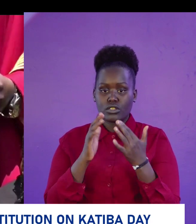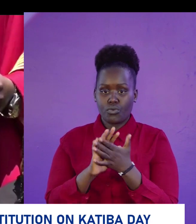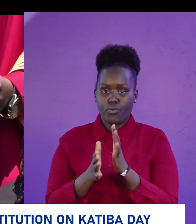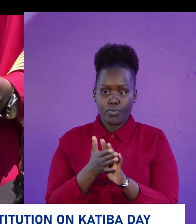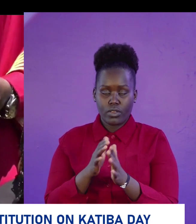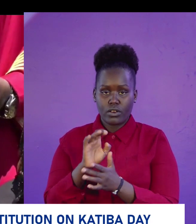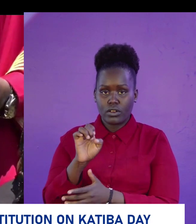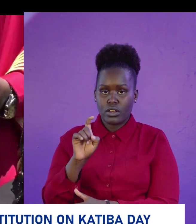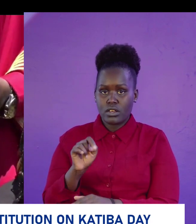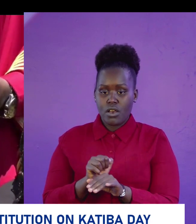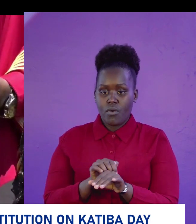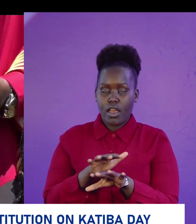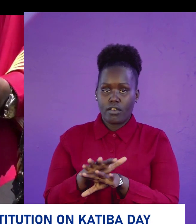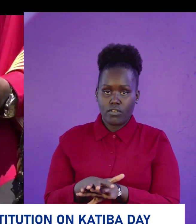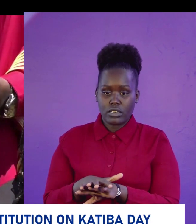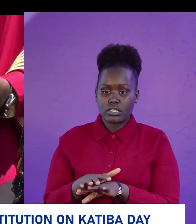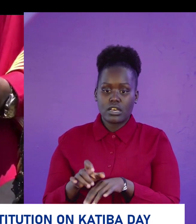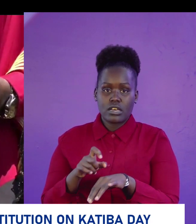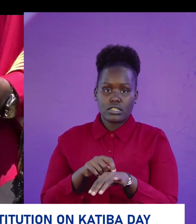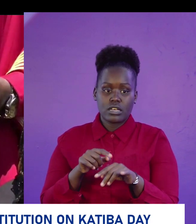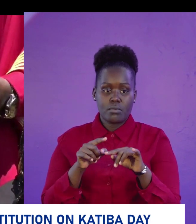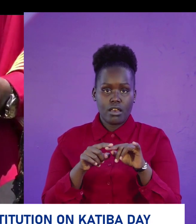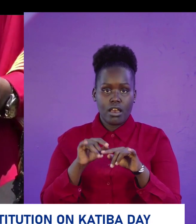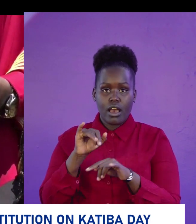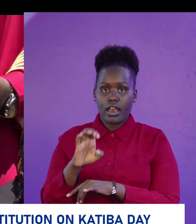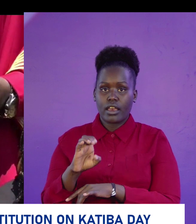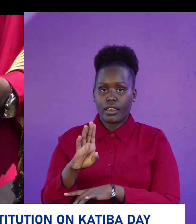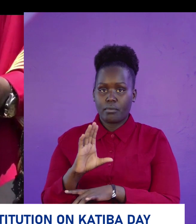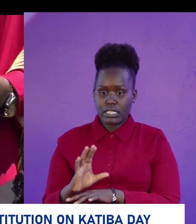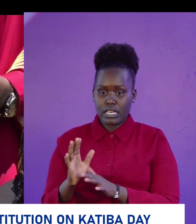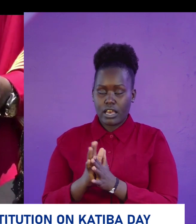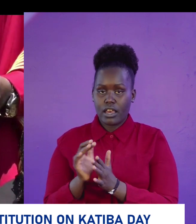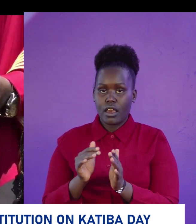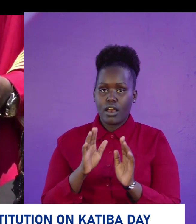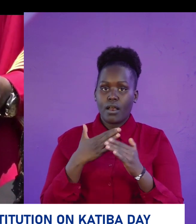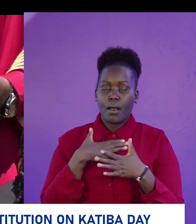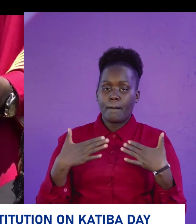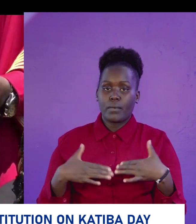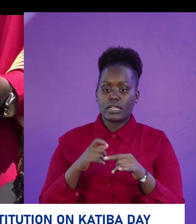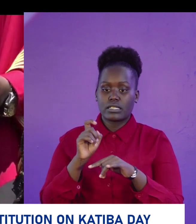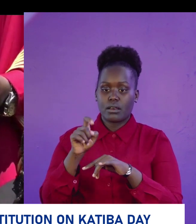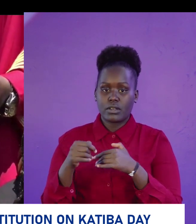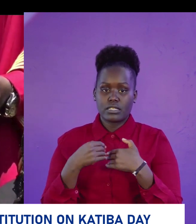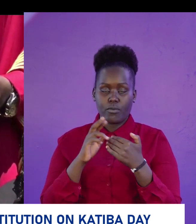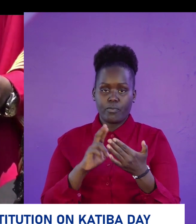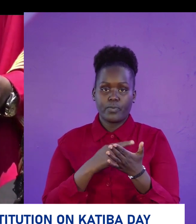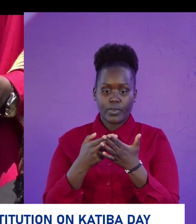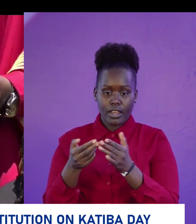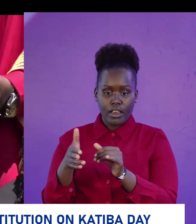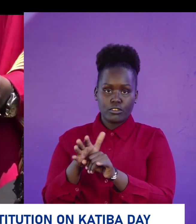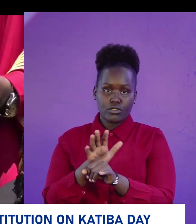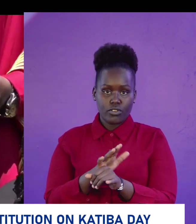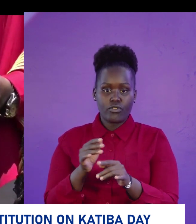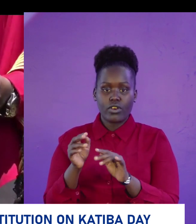executive influence, while independent commissions and oversight bodies must be adequately resourced to fulfill their